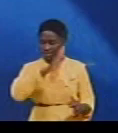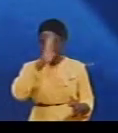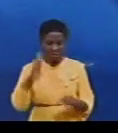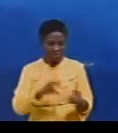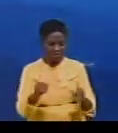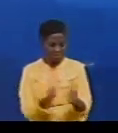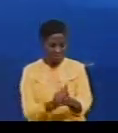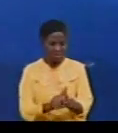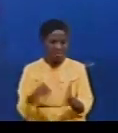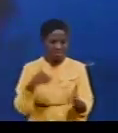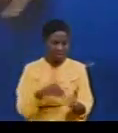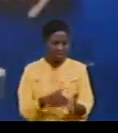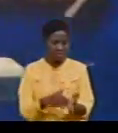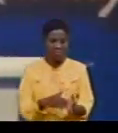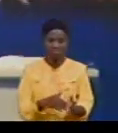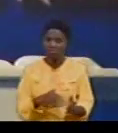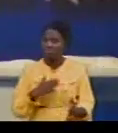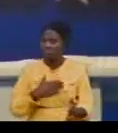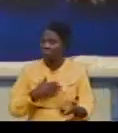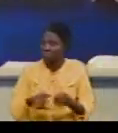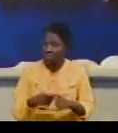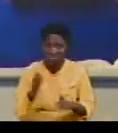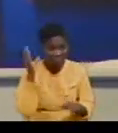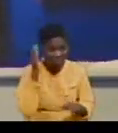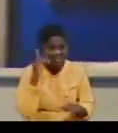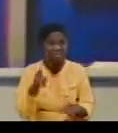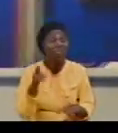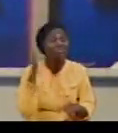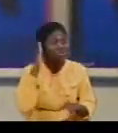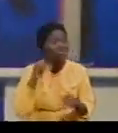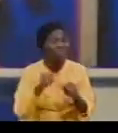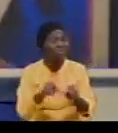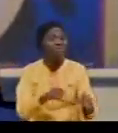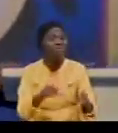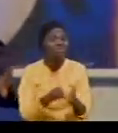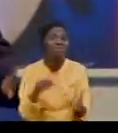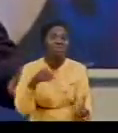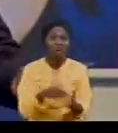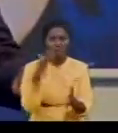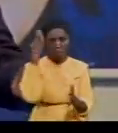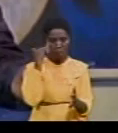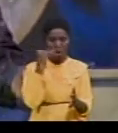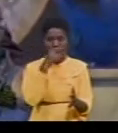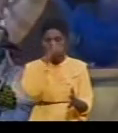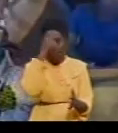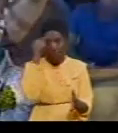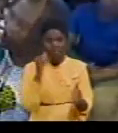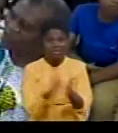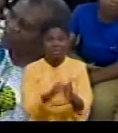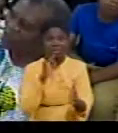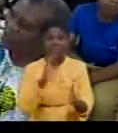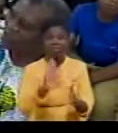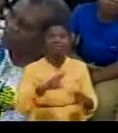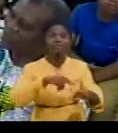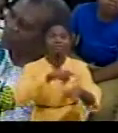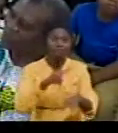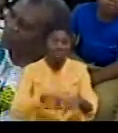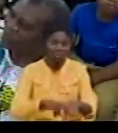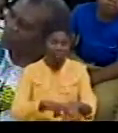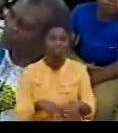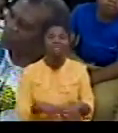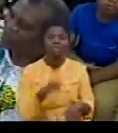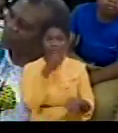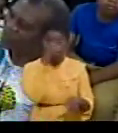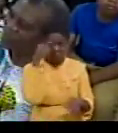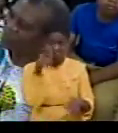that again. My friend, you will do it again. Why? That is your nature. Because we